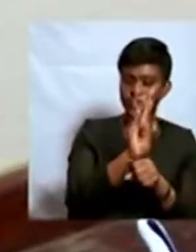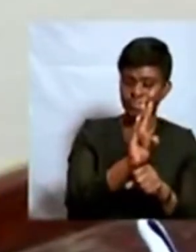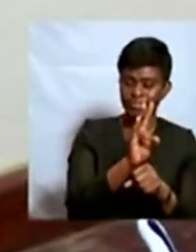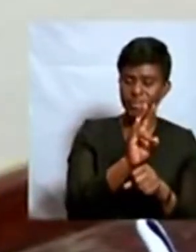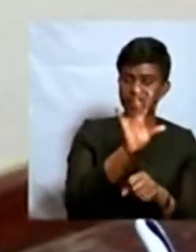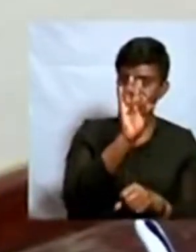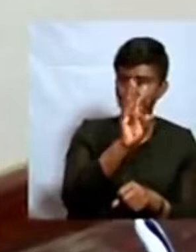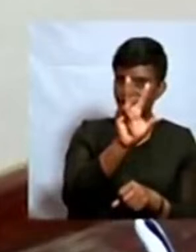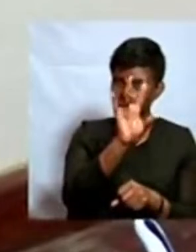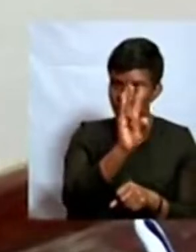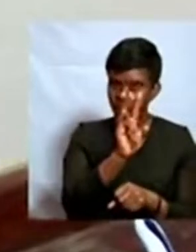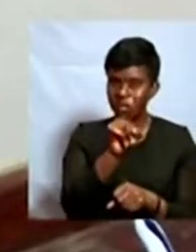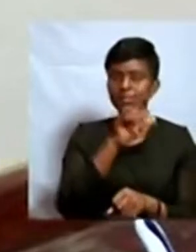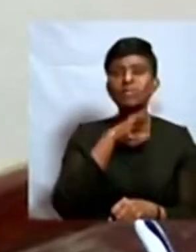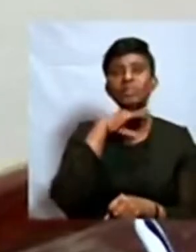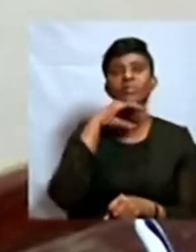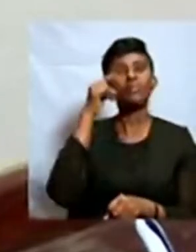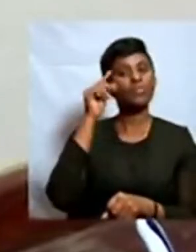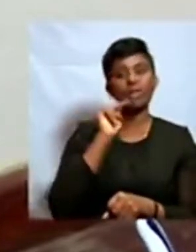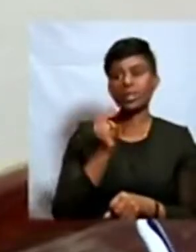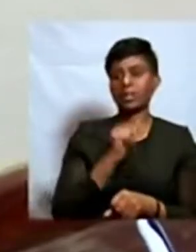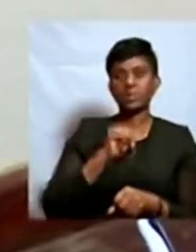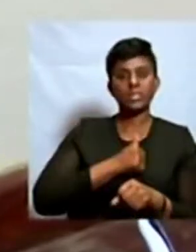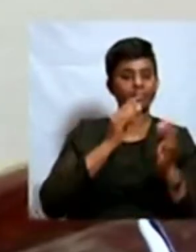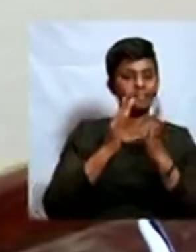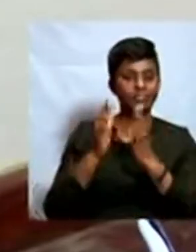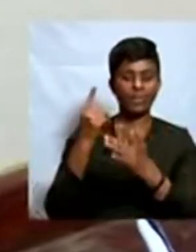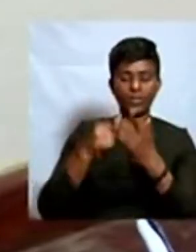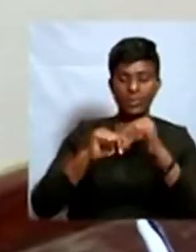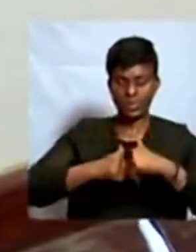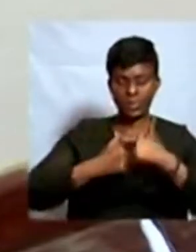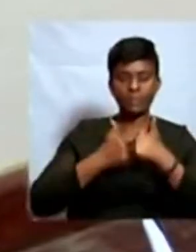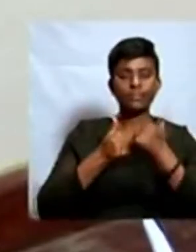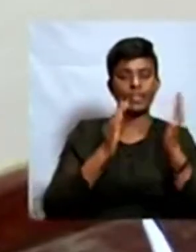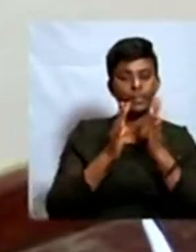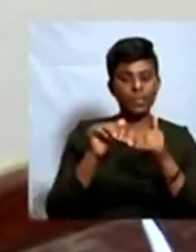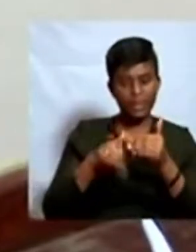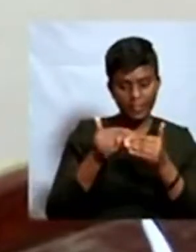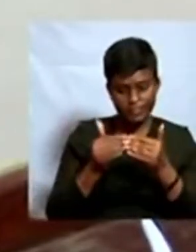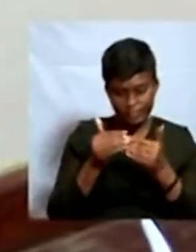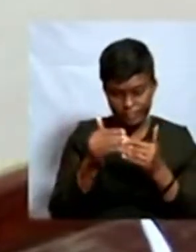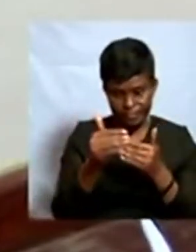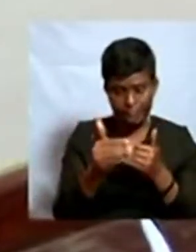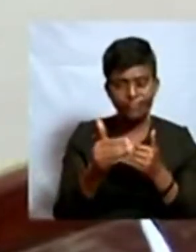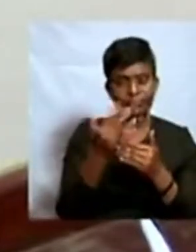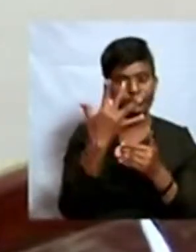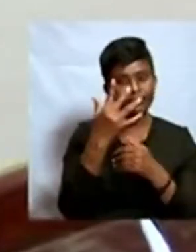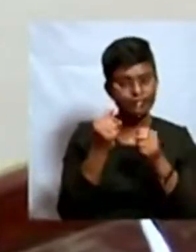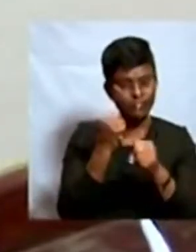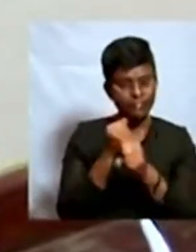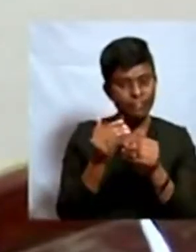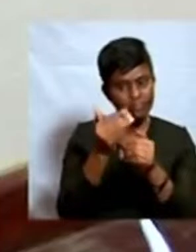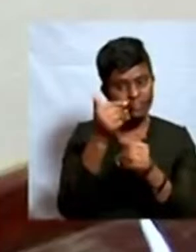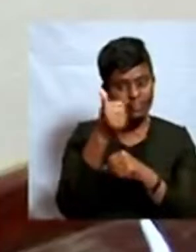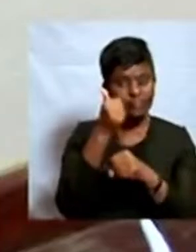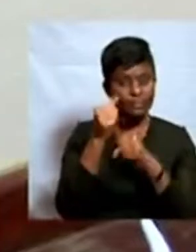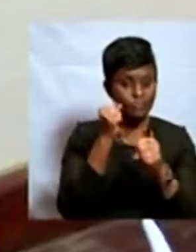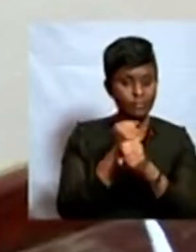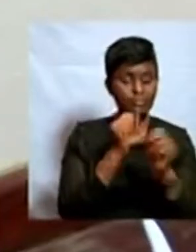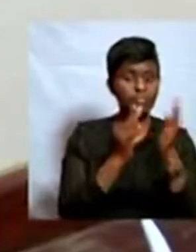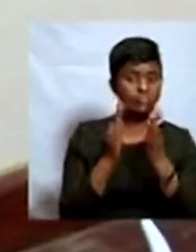capacity would be adequate for our purposes. That's what we envision. But as we go along into a 5-year, 10-year strategic